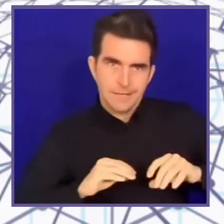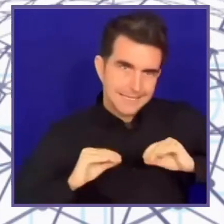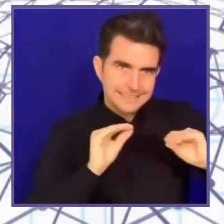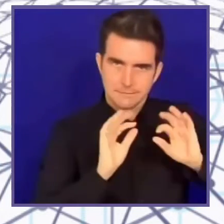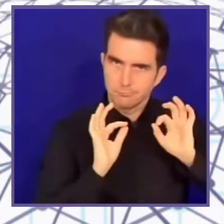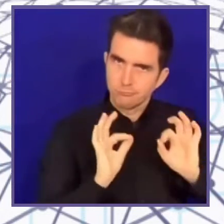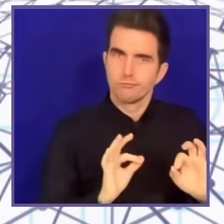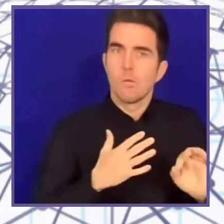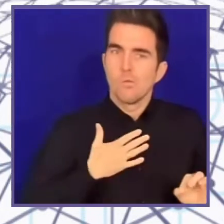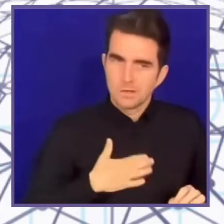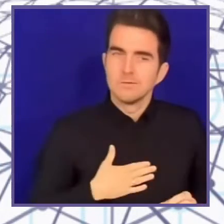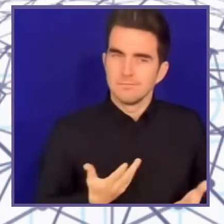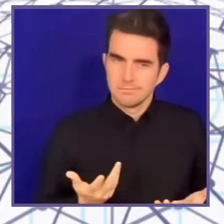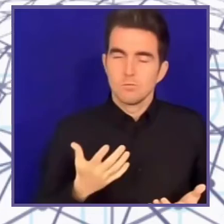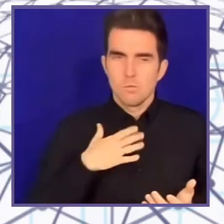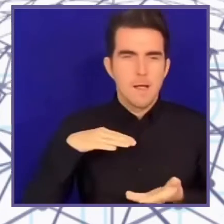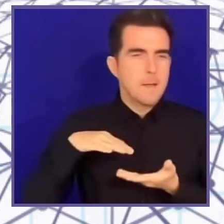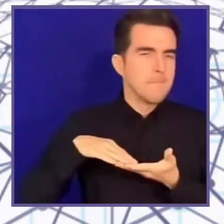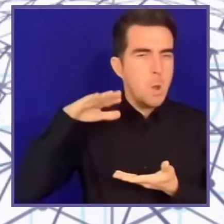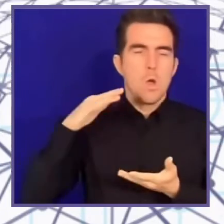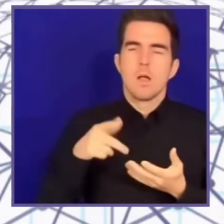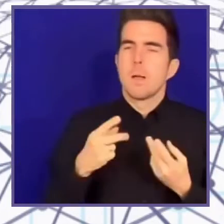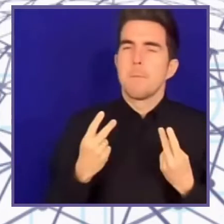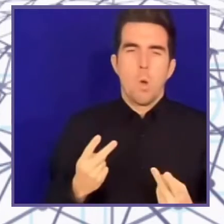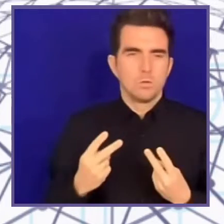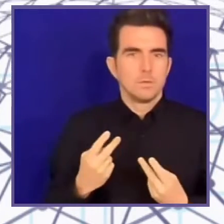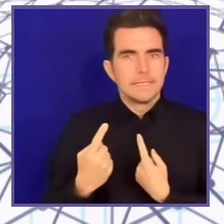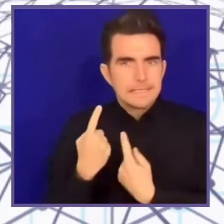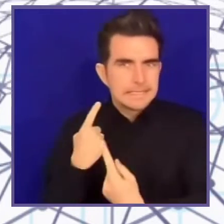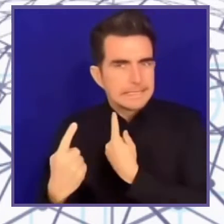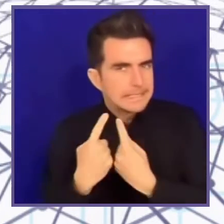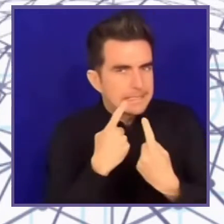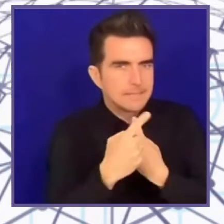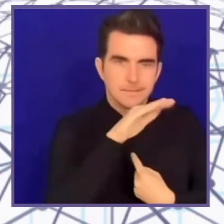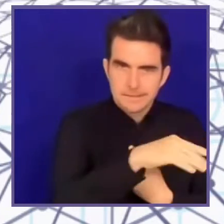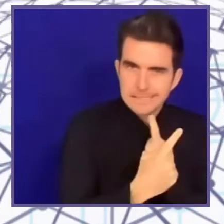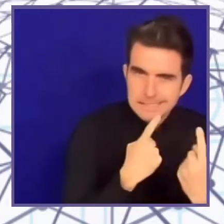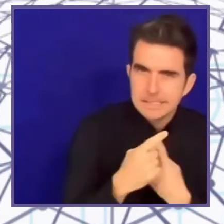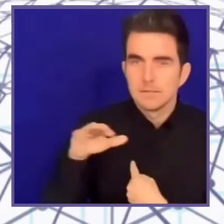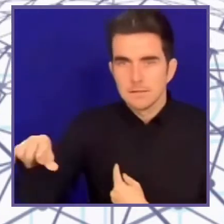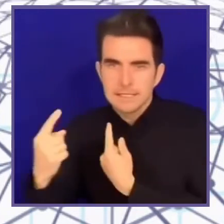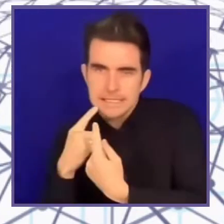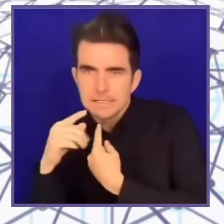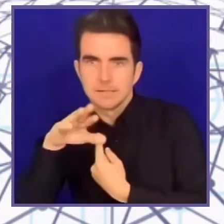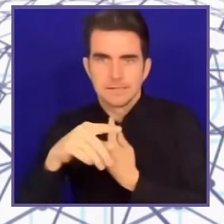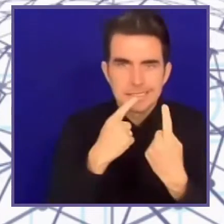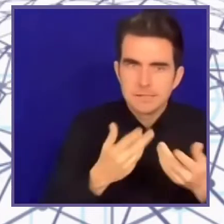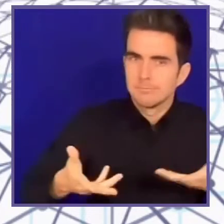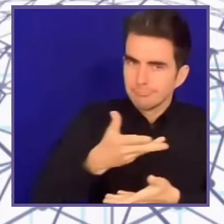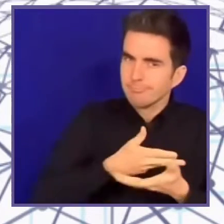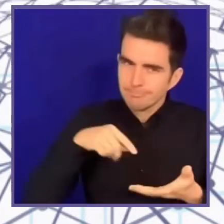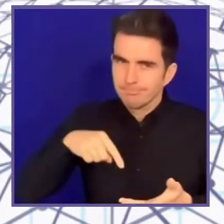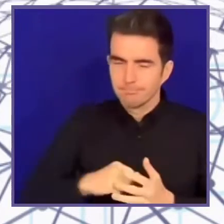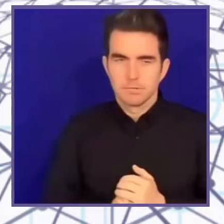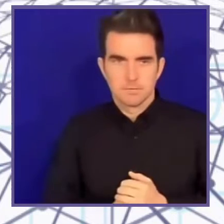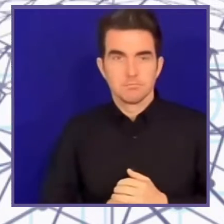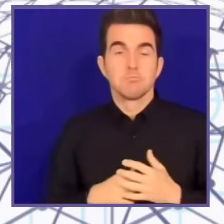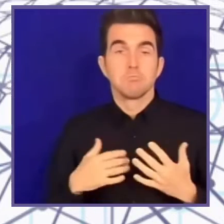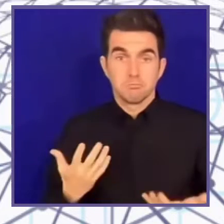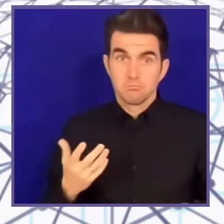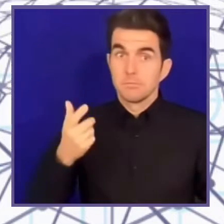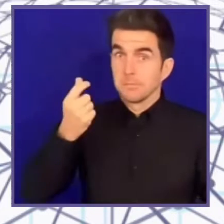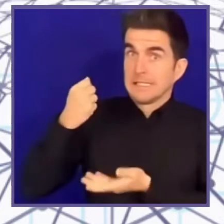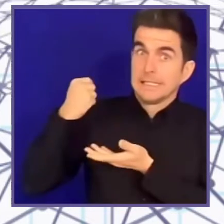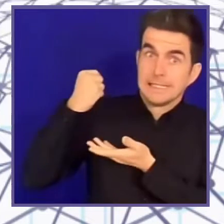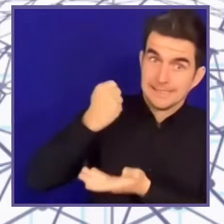So that, and of course our funders, we would not be where we are without all the people who have put